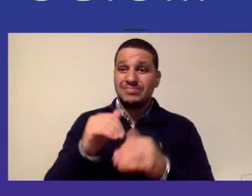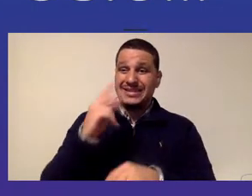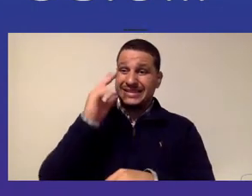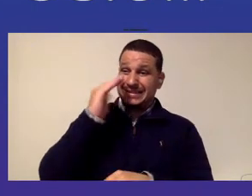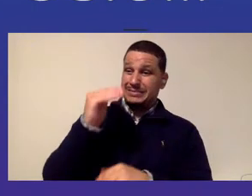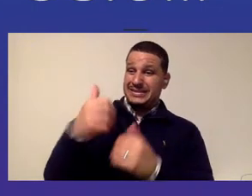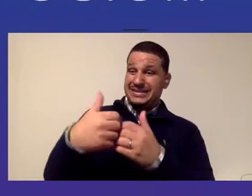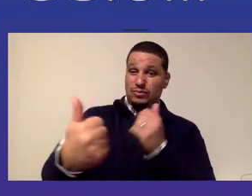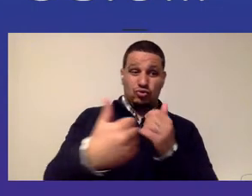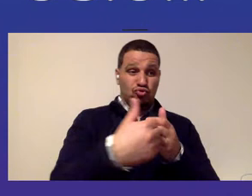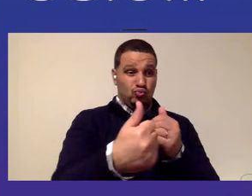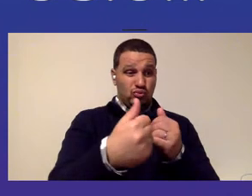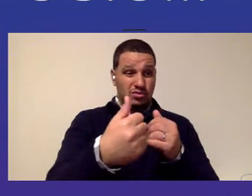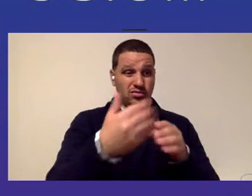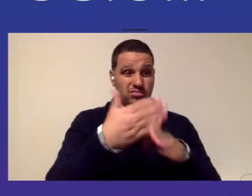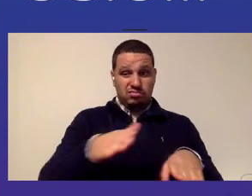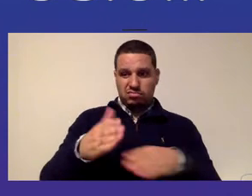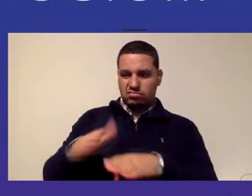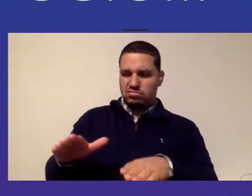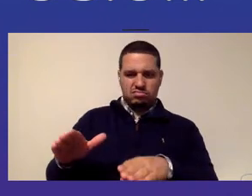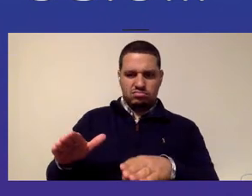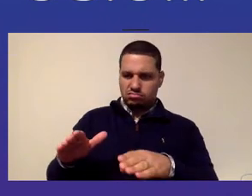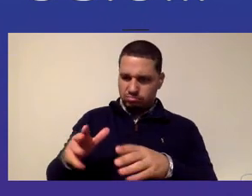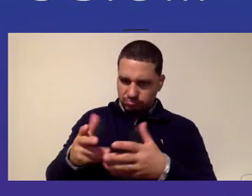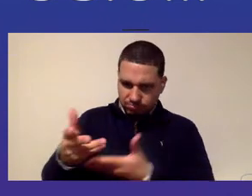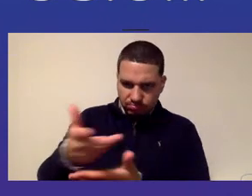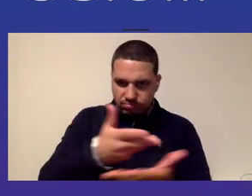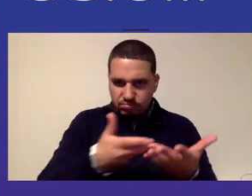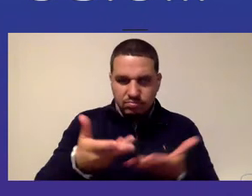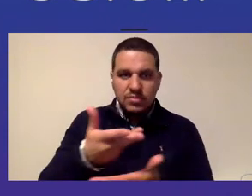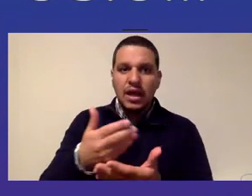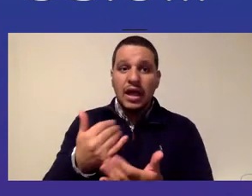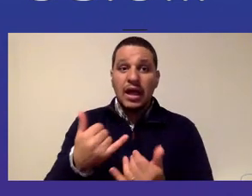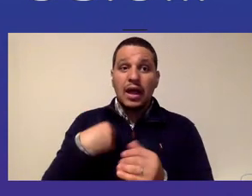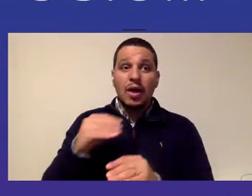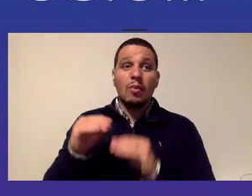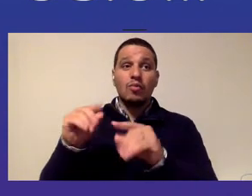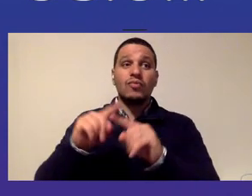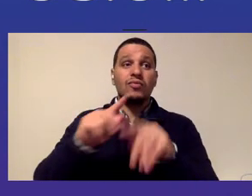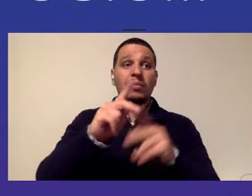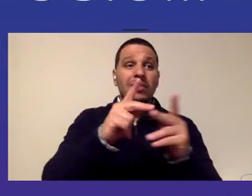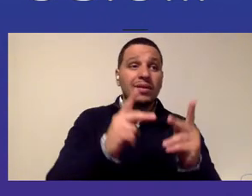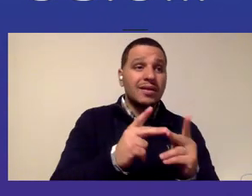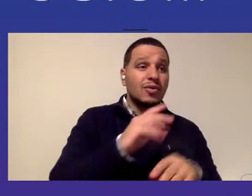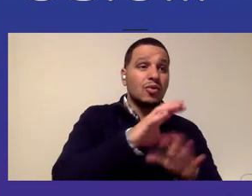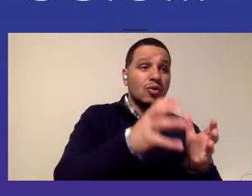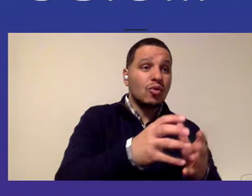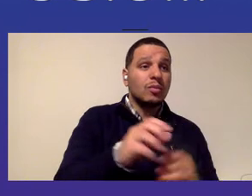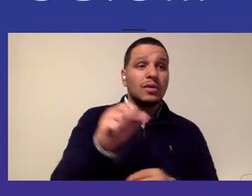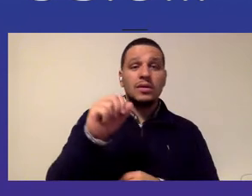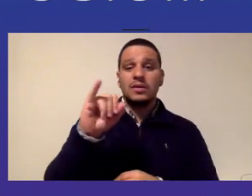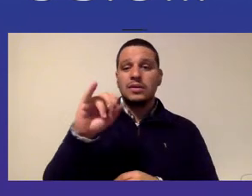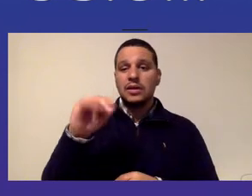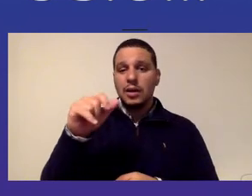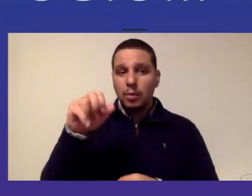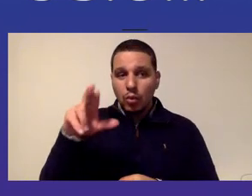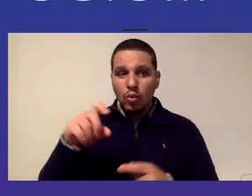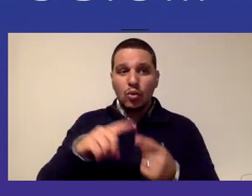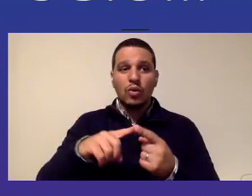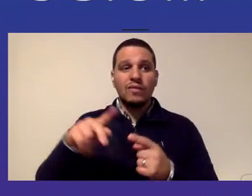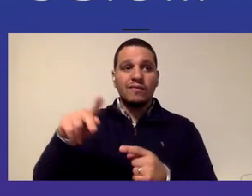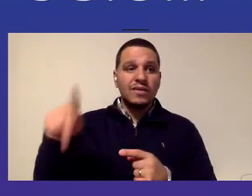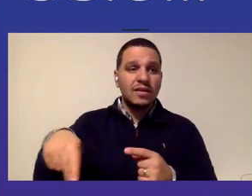reach out to other movers located in different places on the globe, Brooklyn, Singapore, Philly, Ohio,